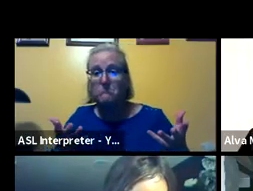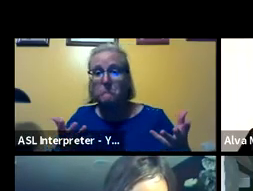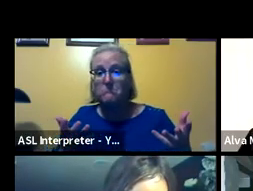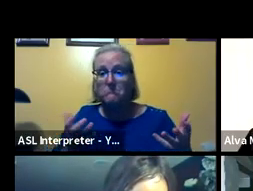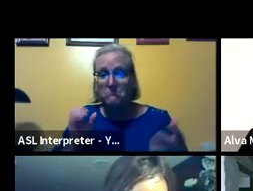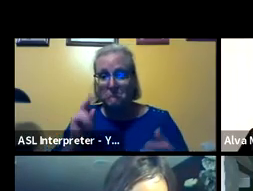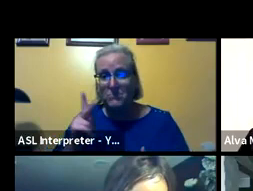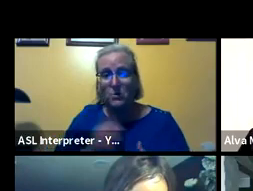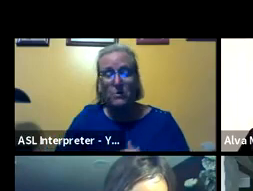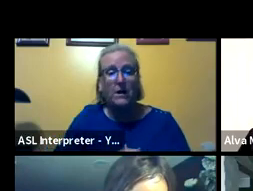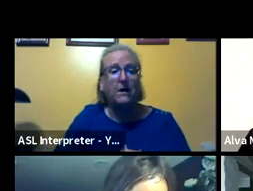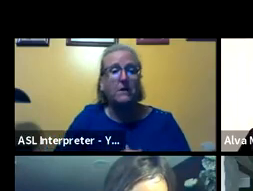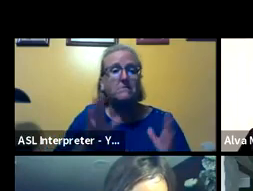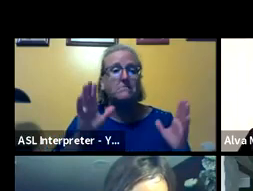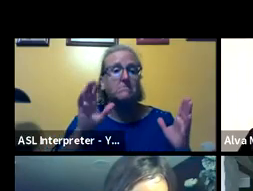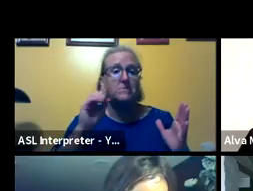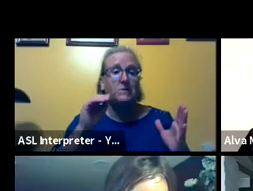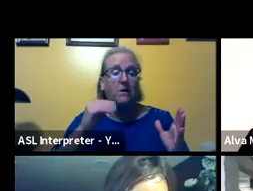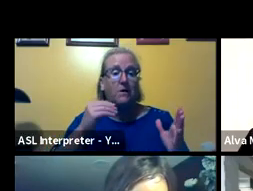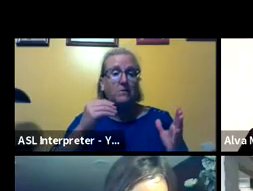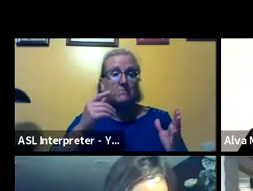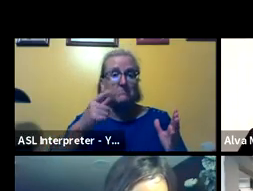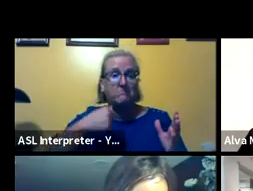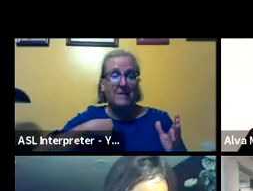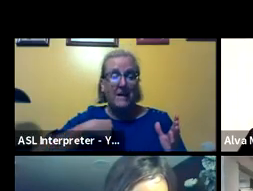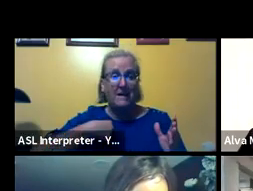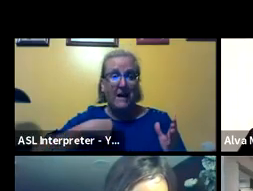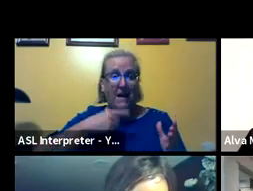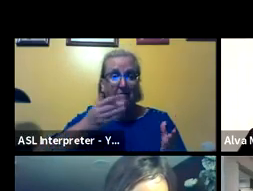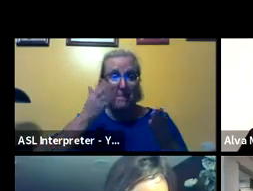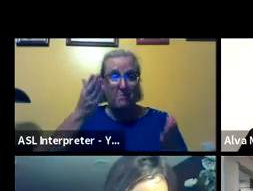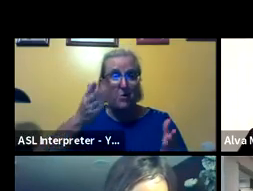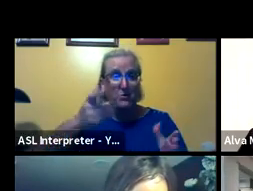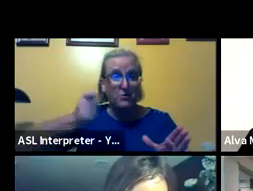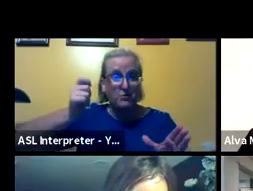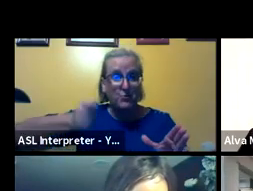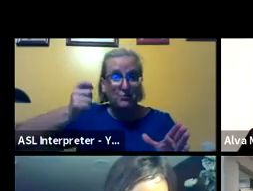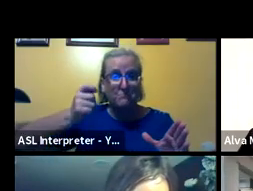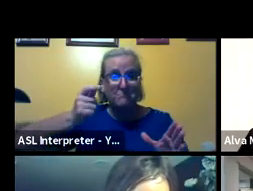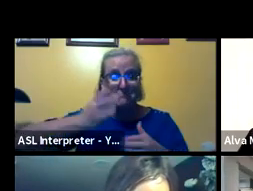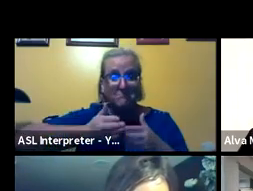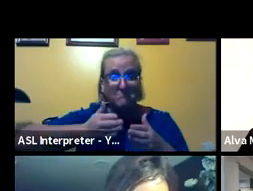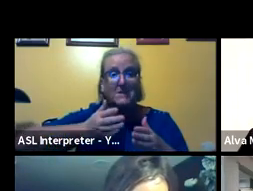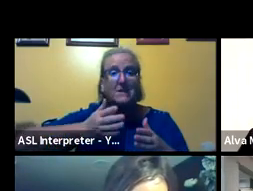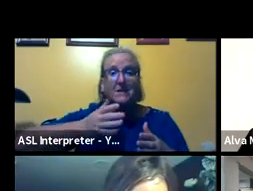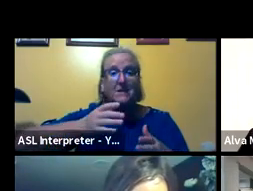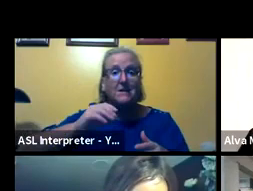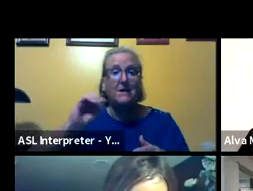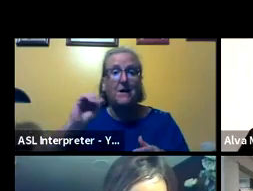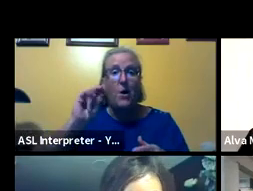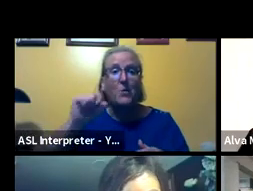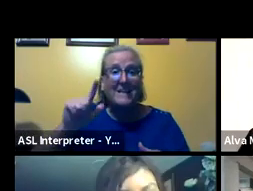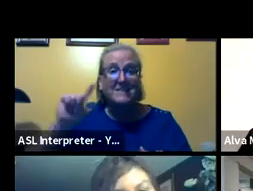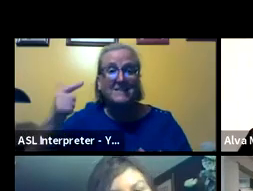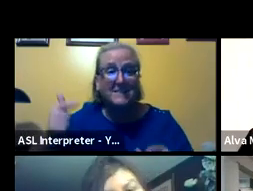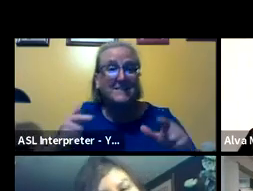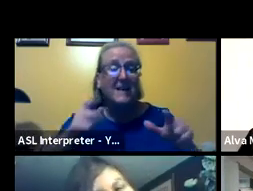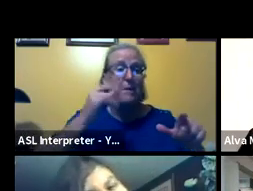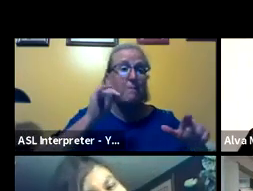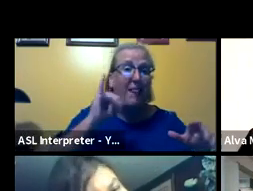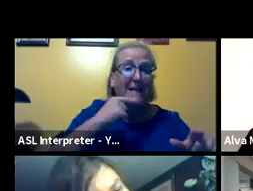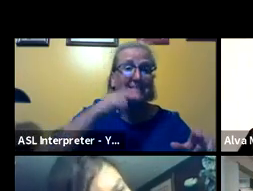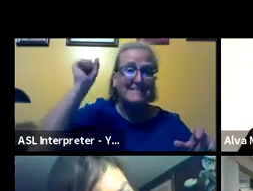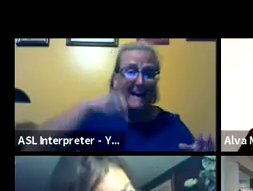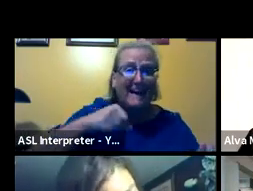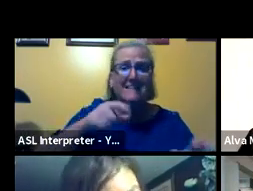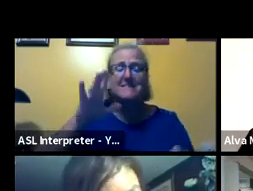Okay. Do I have a motion to adjourn? Claire O'Neill, so moved. Claire O'Neill, second. All right, so